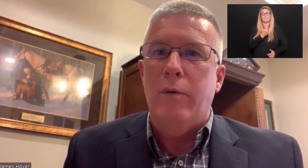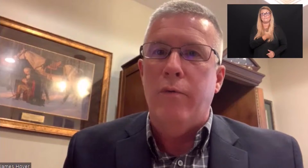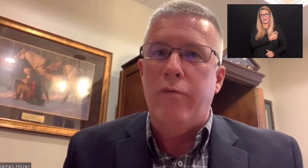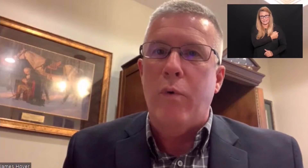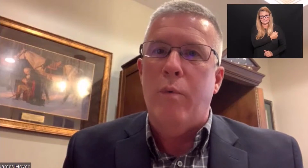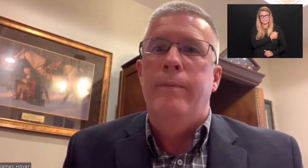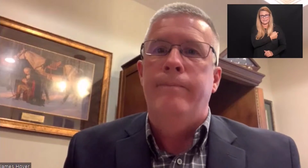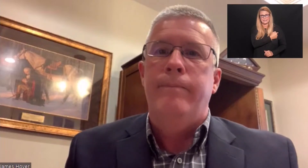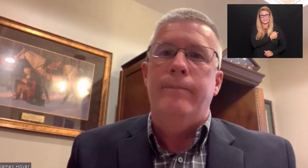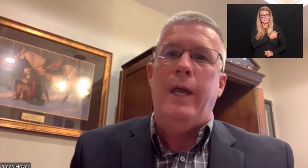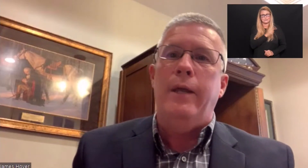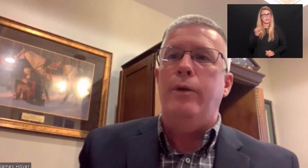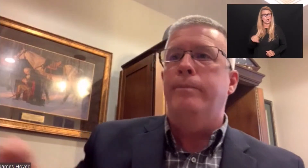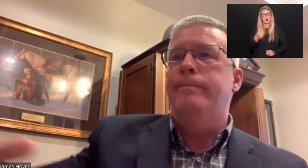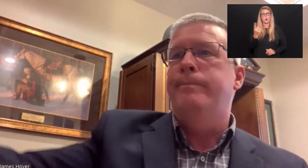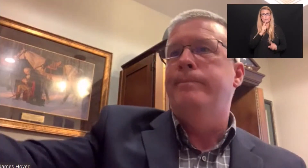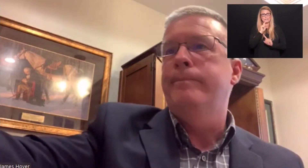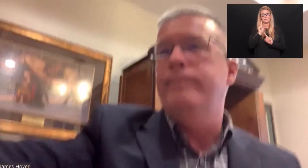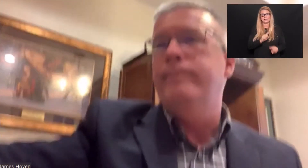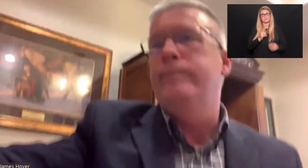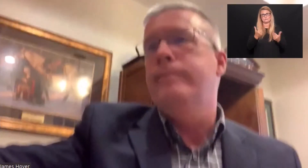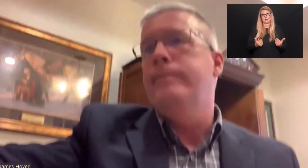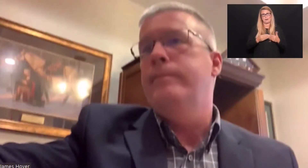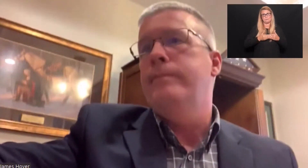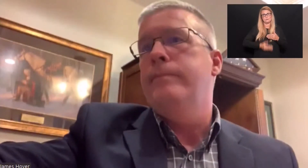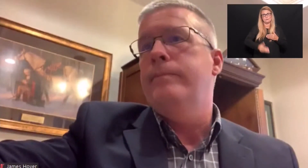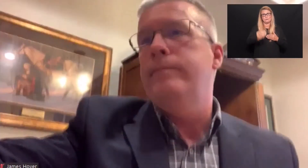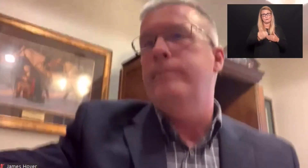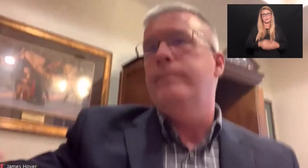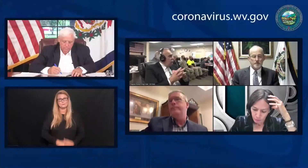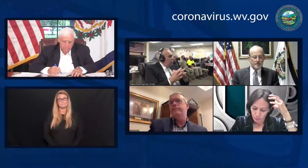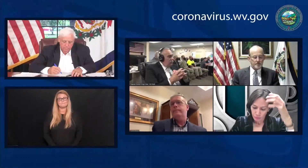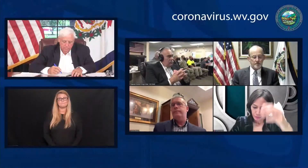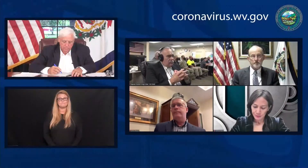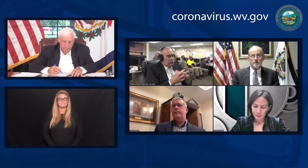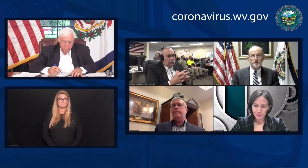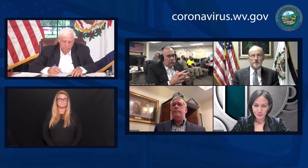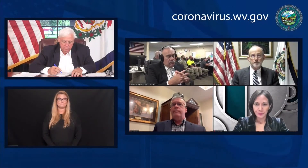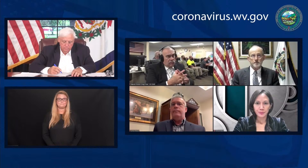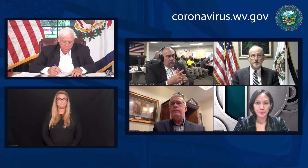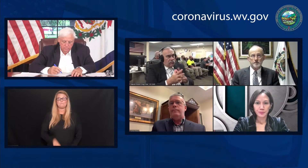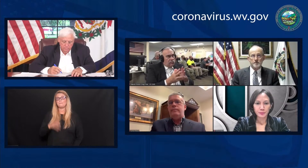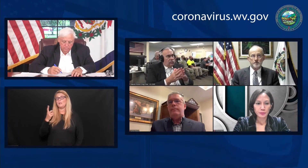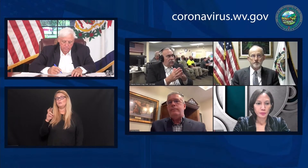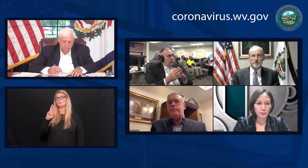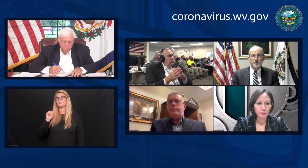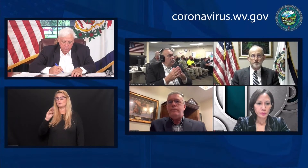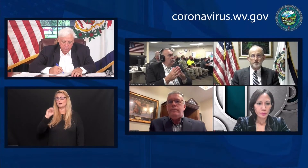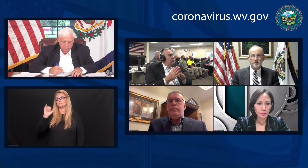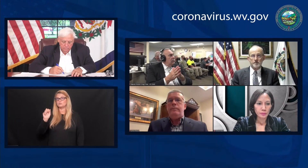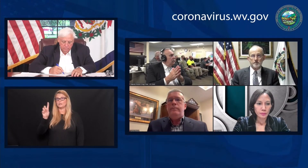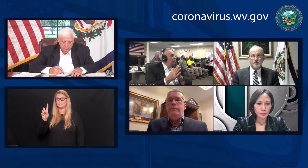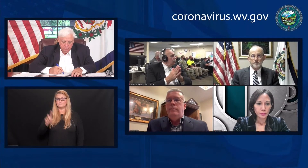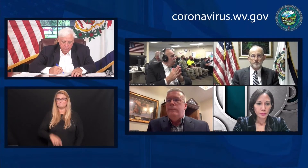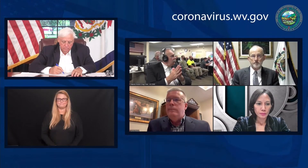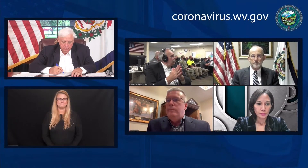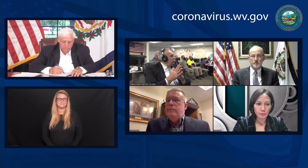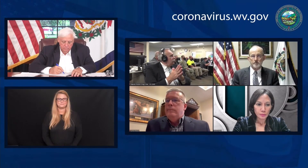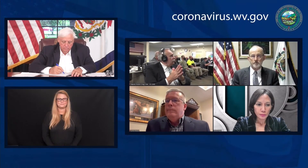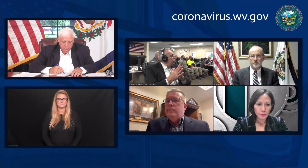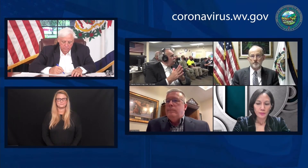this going forward. Thank you. Thank you, sir. Next, we'll go to Dr. Ayn Amjad, our state health officer.